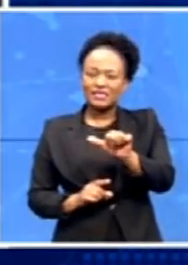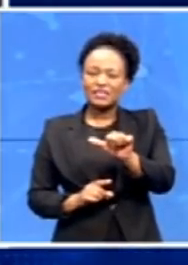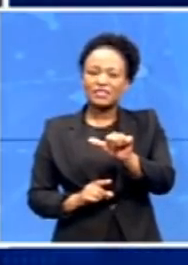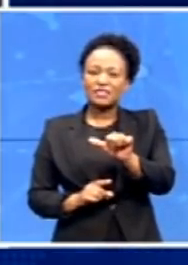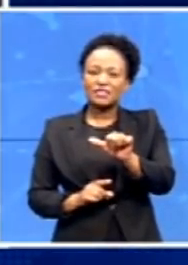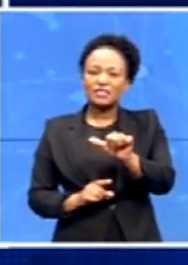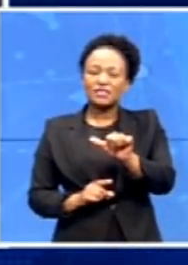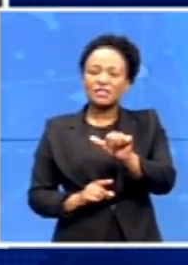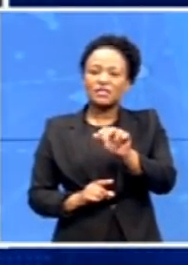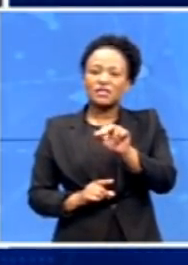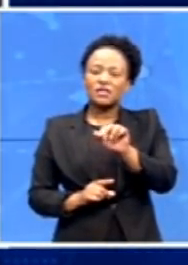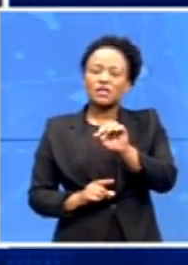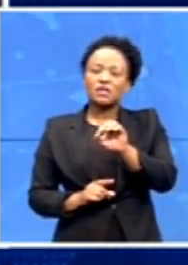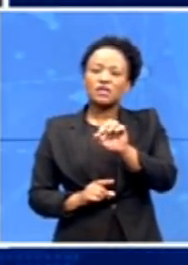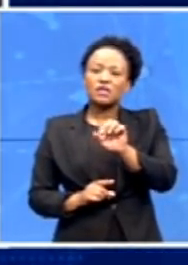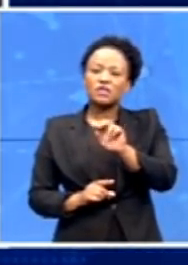36608.